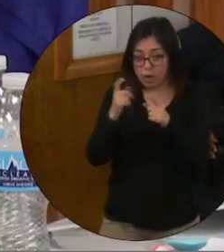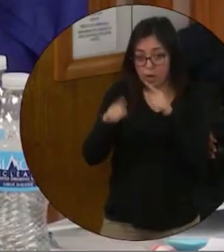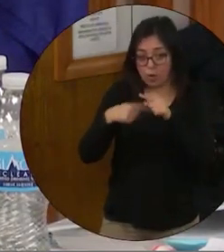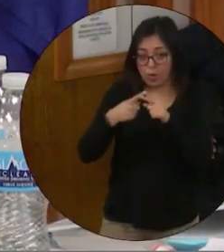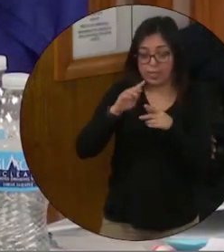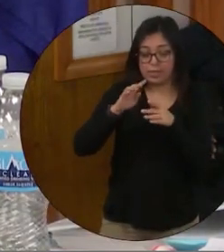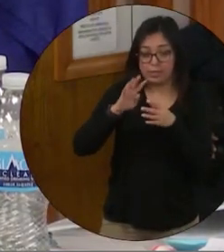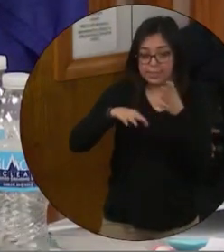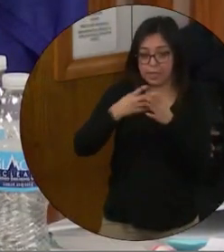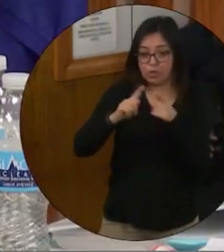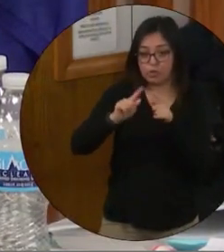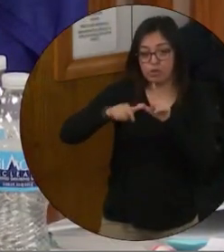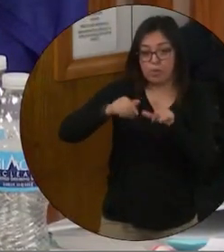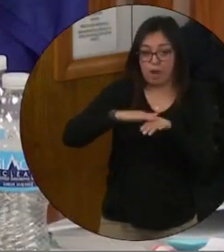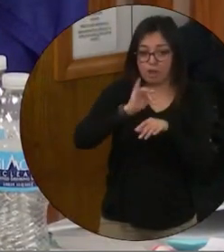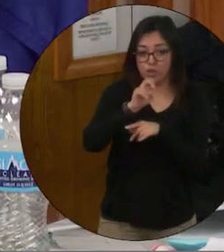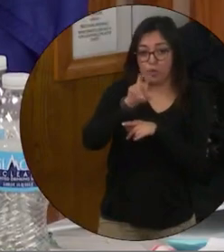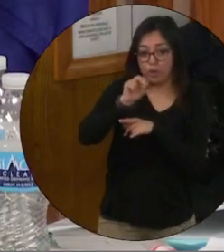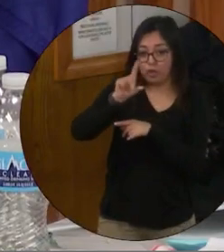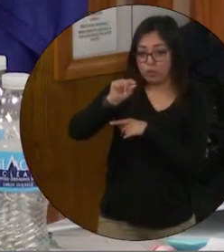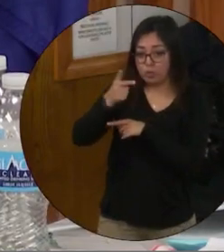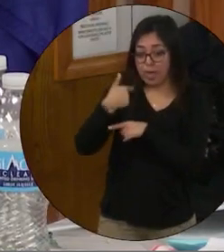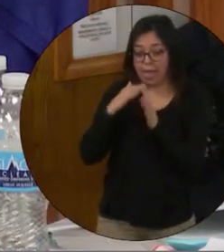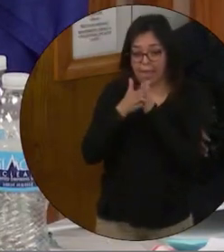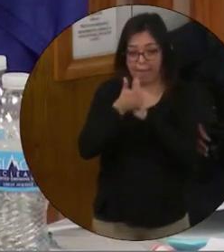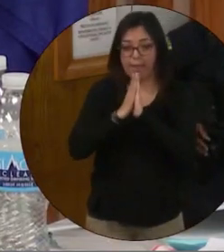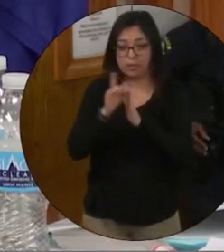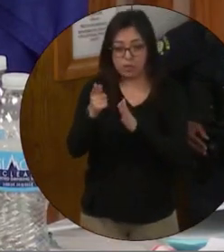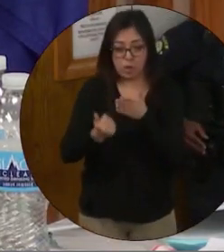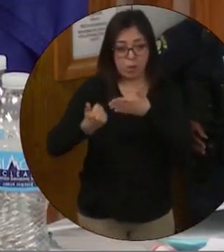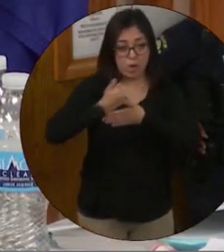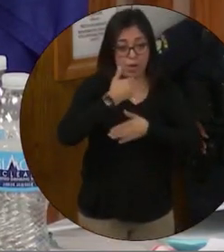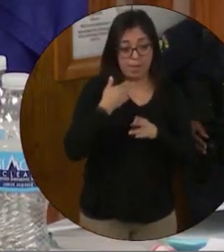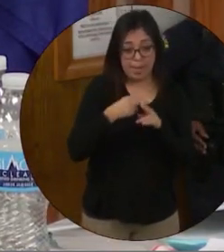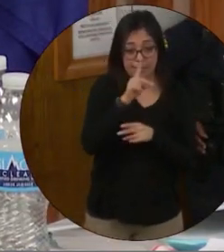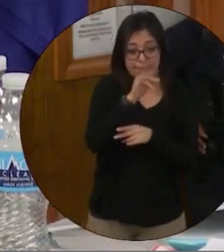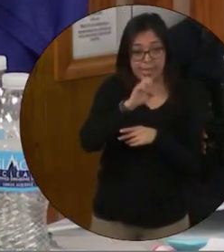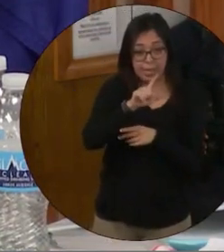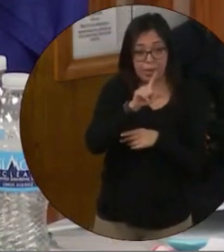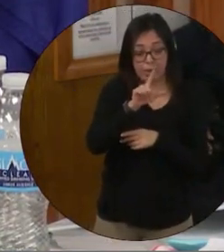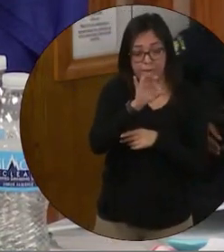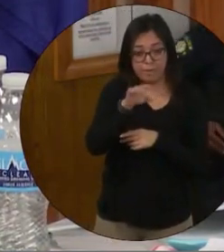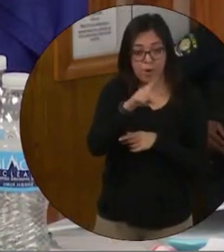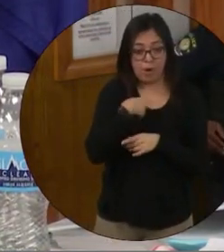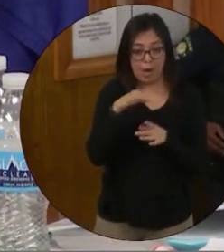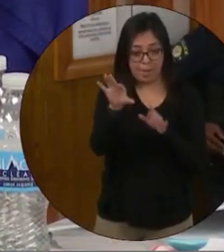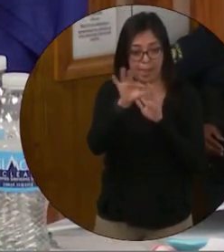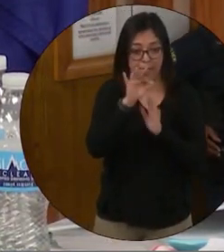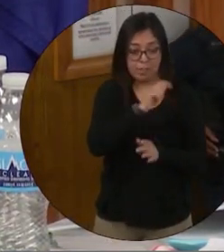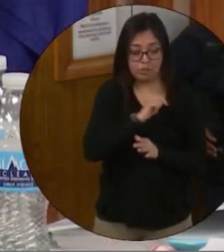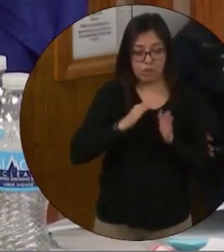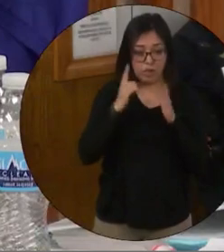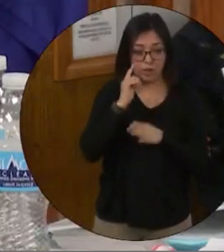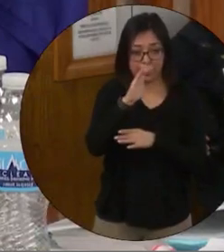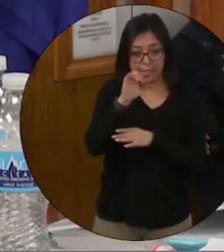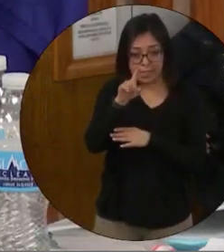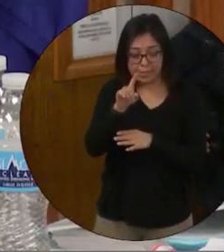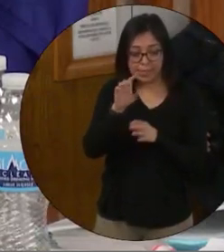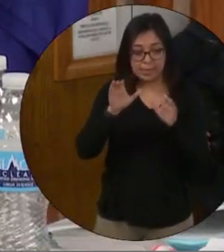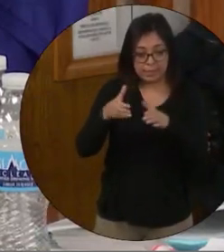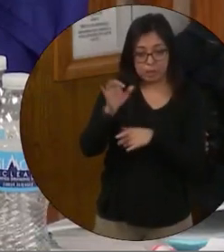30th, 2021. I ask that you prioritize. My name is Danielle Ford. I'm an elected trustee of the Clark County School District Board of Trustees, District